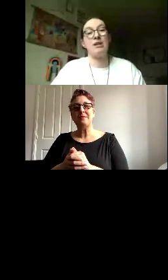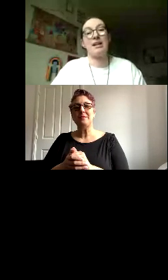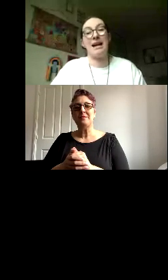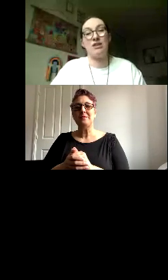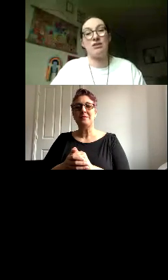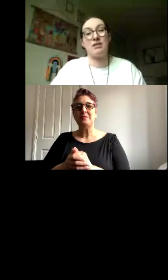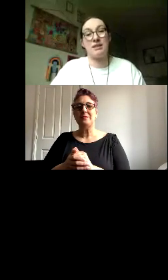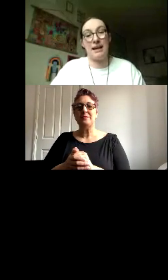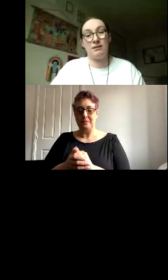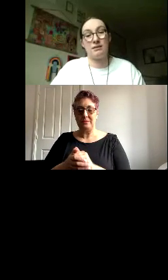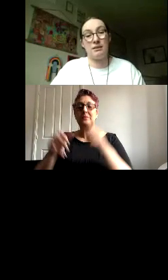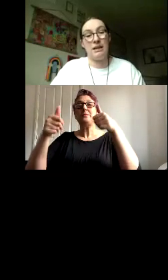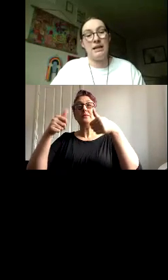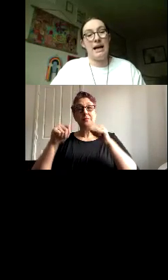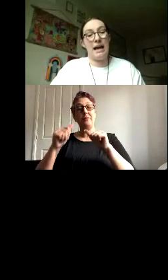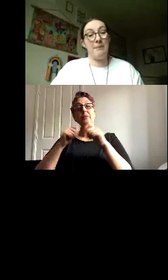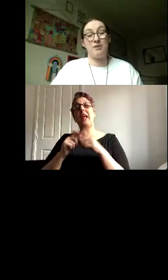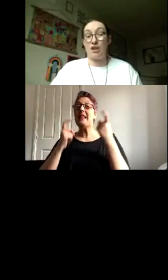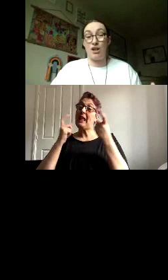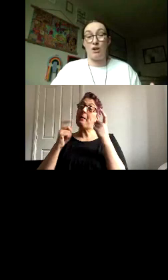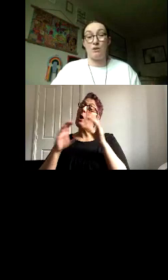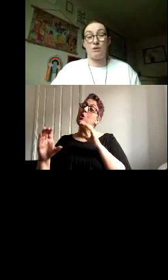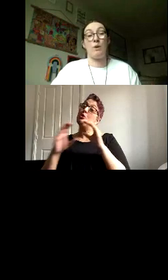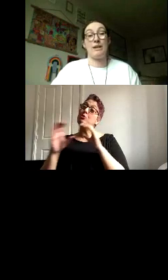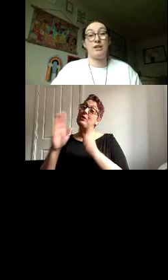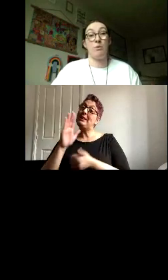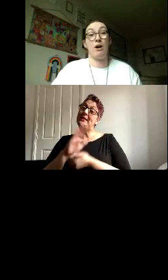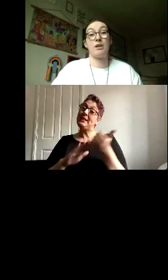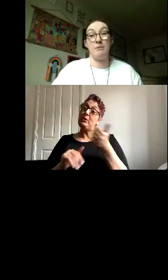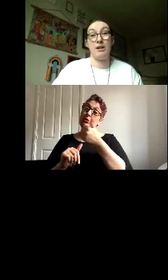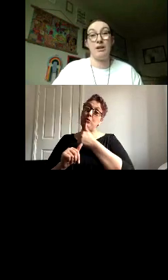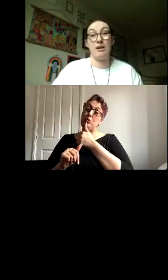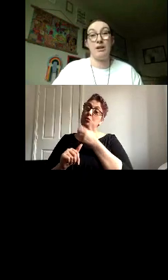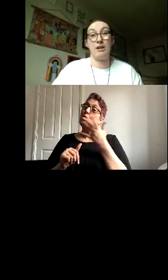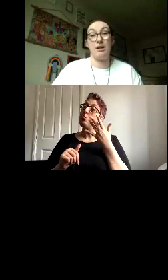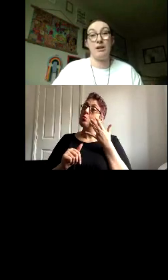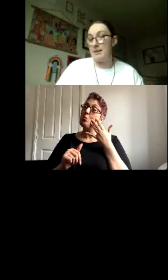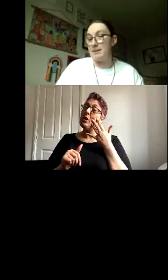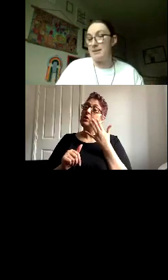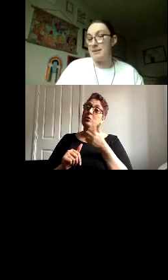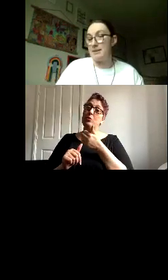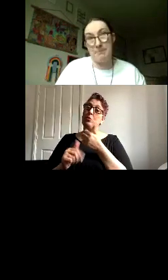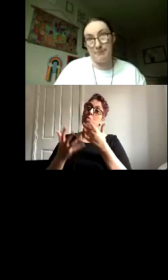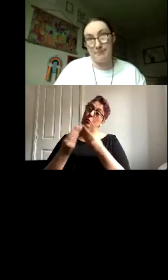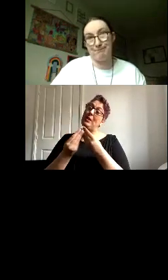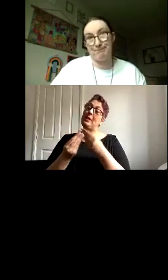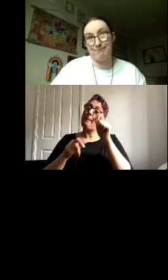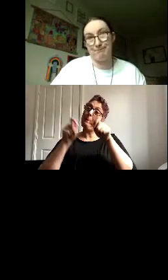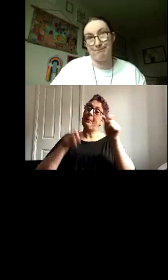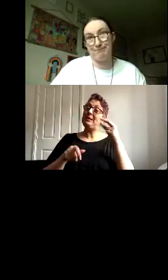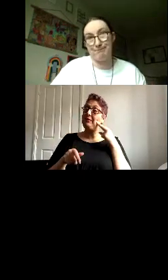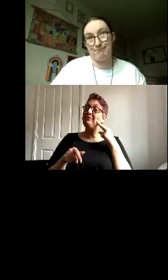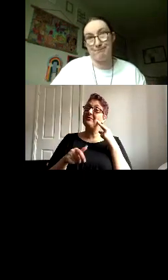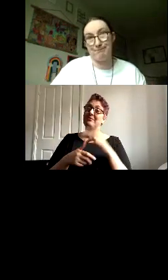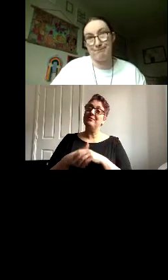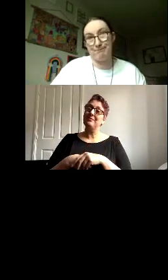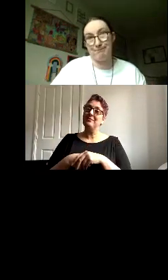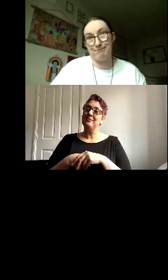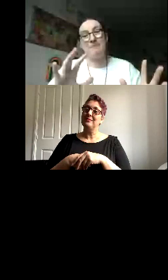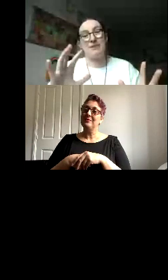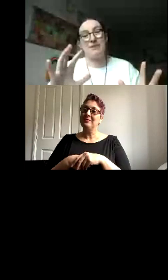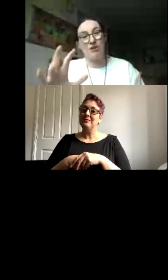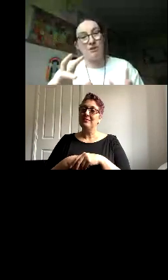some communication skills to use when you are communicating with deaf people. So